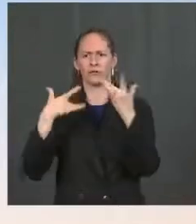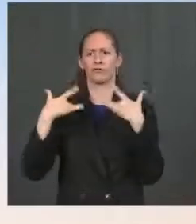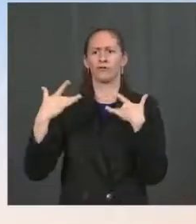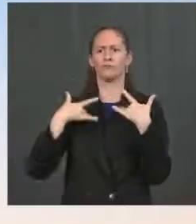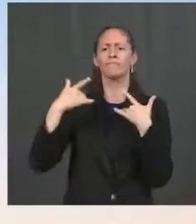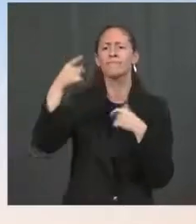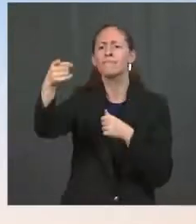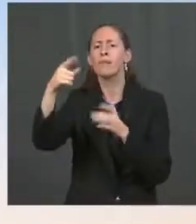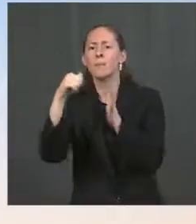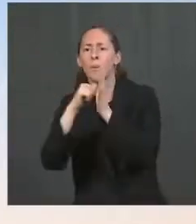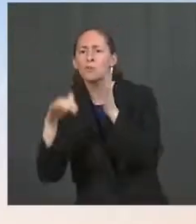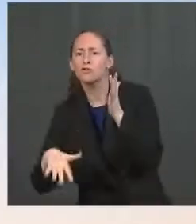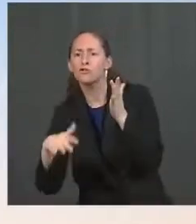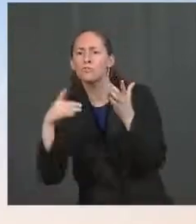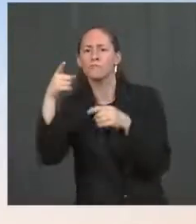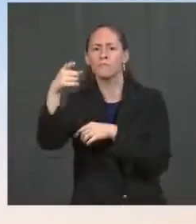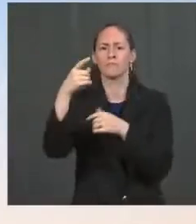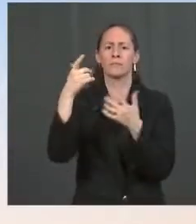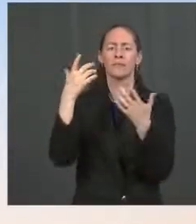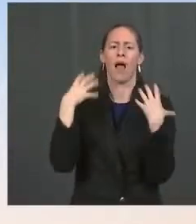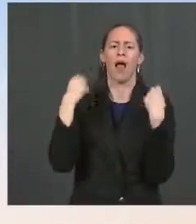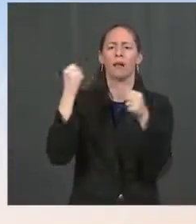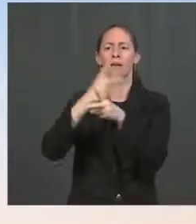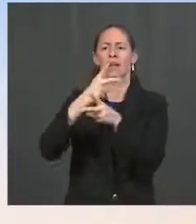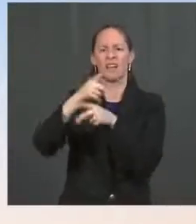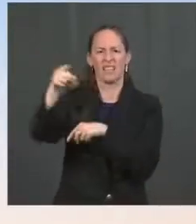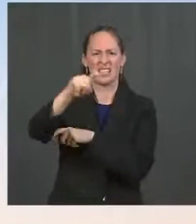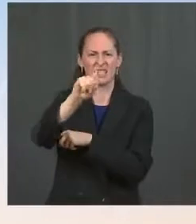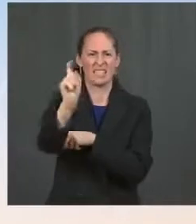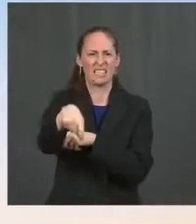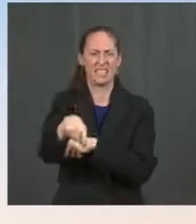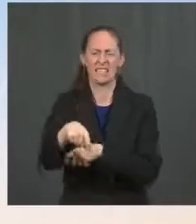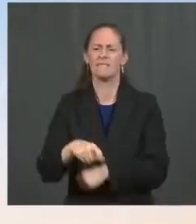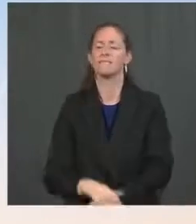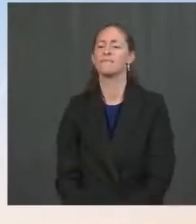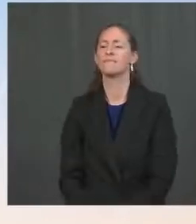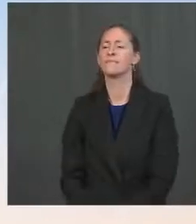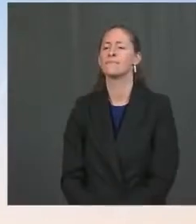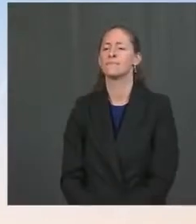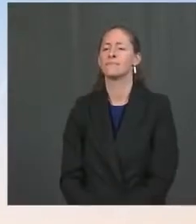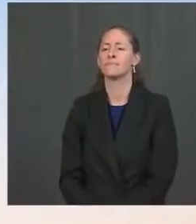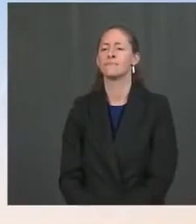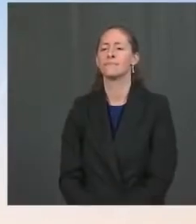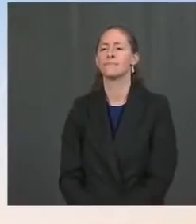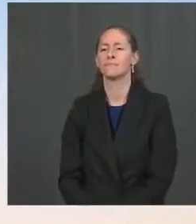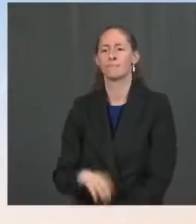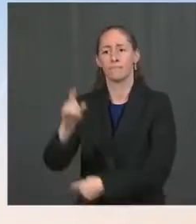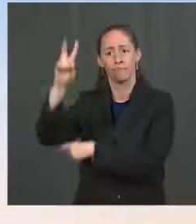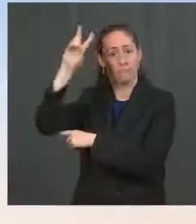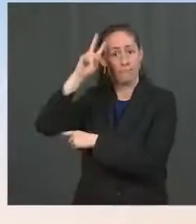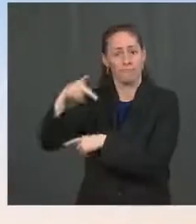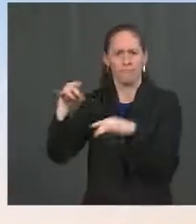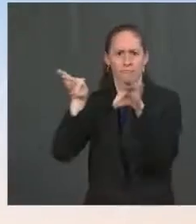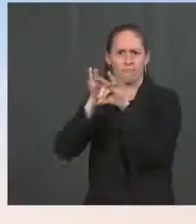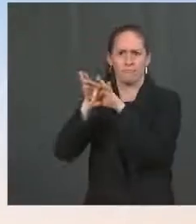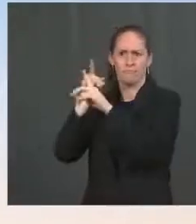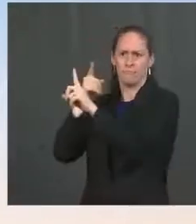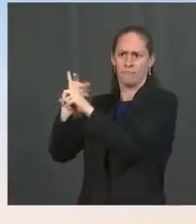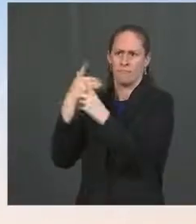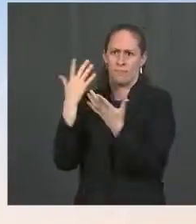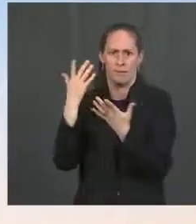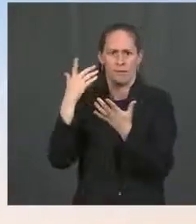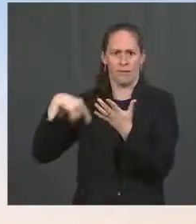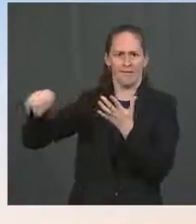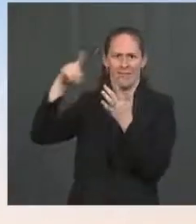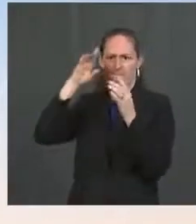other restrictions on reproductive care. The Vice President will emphasize that this issue is a critical priority for the administration, and she will thank the